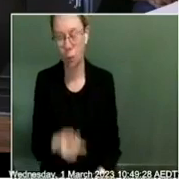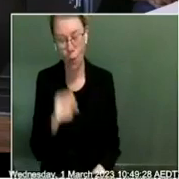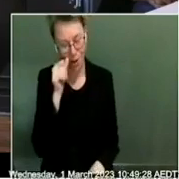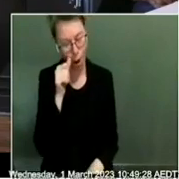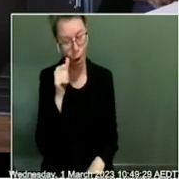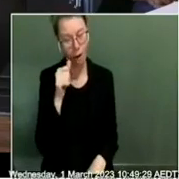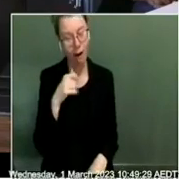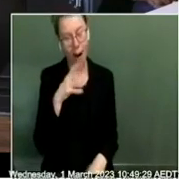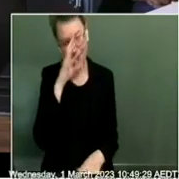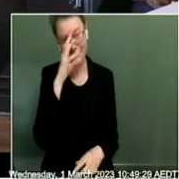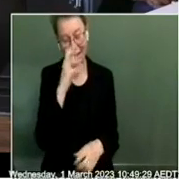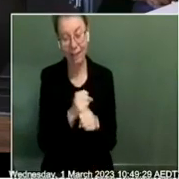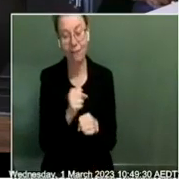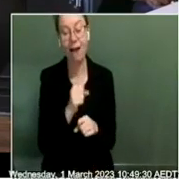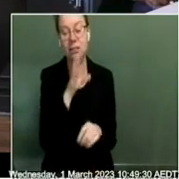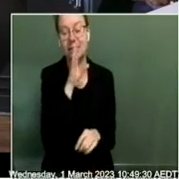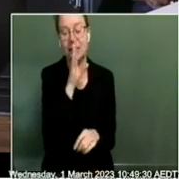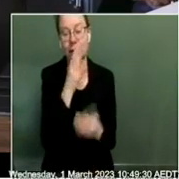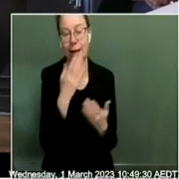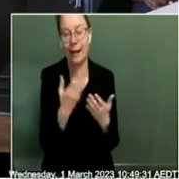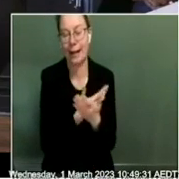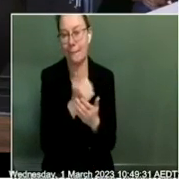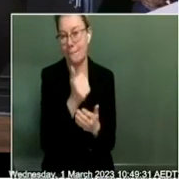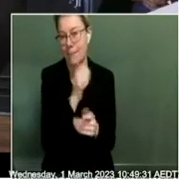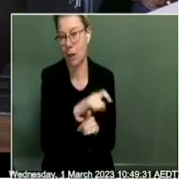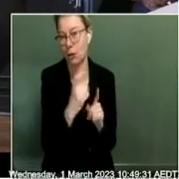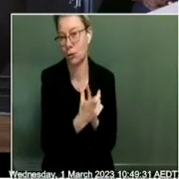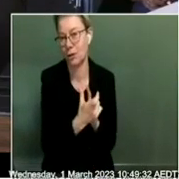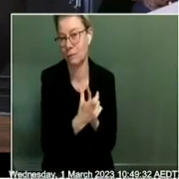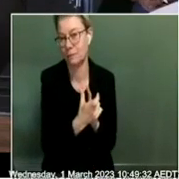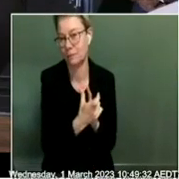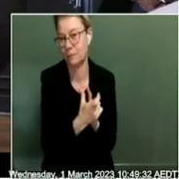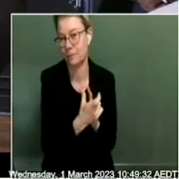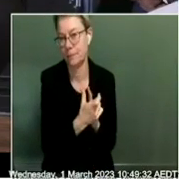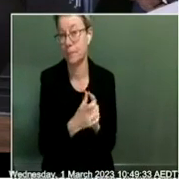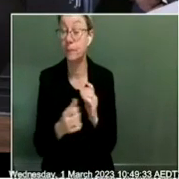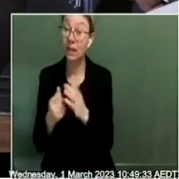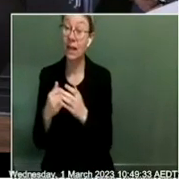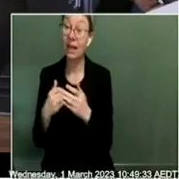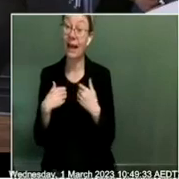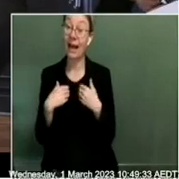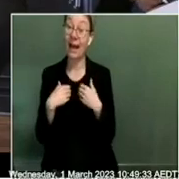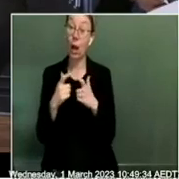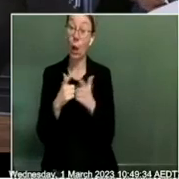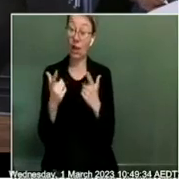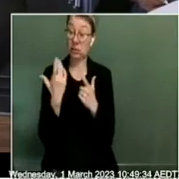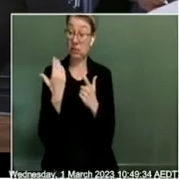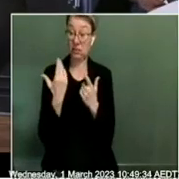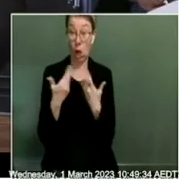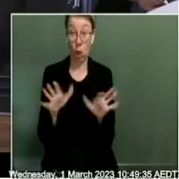we lost our language, just as recent as then. Yeah. So,